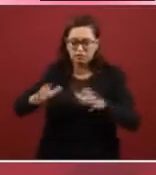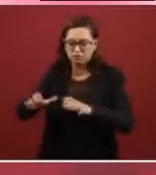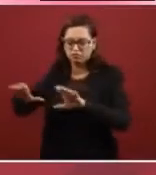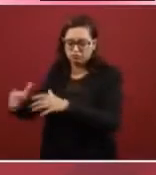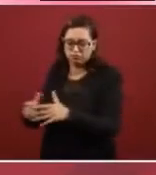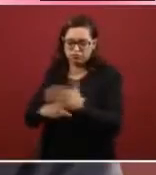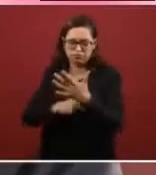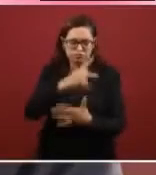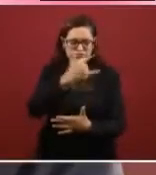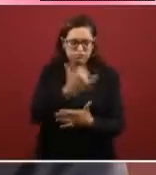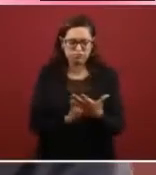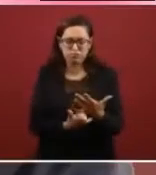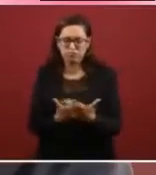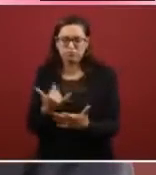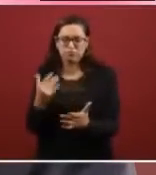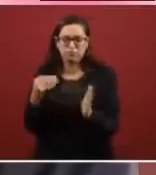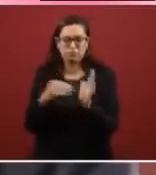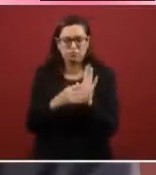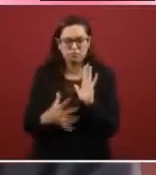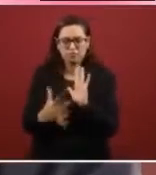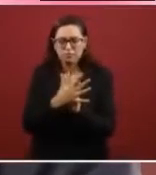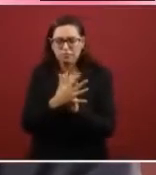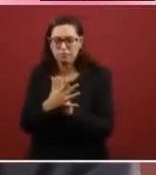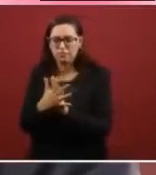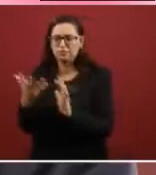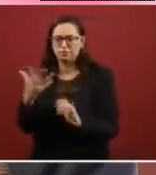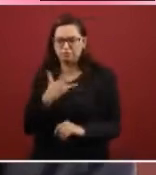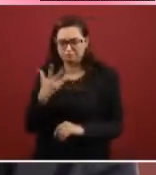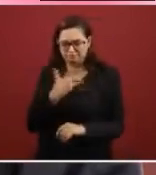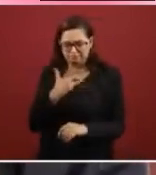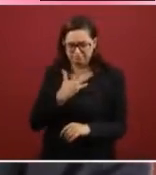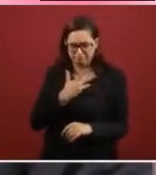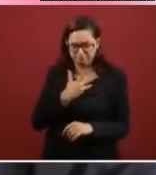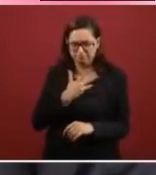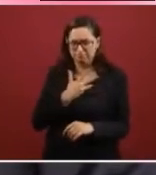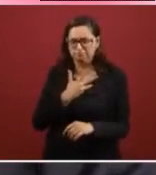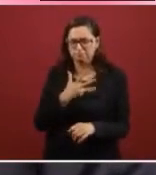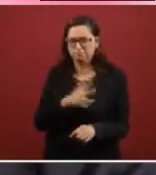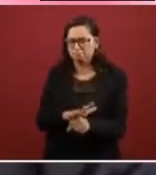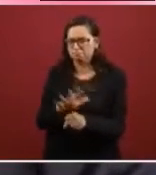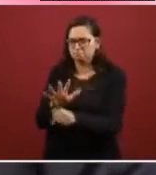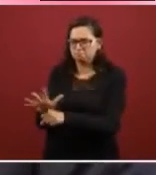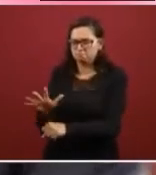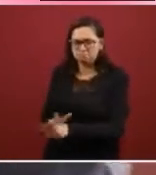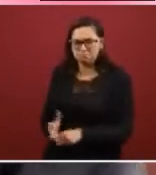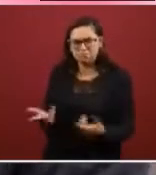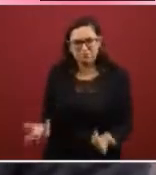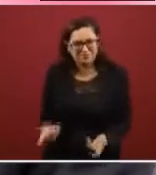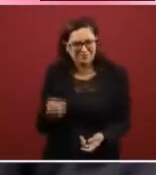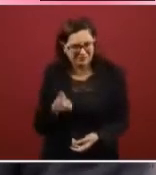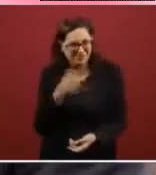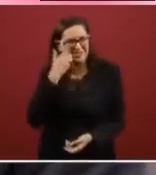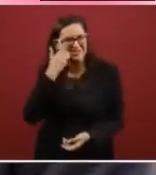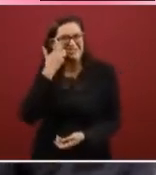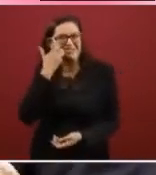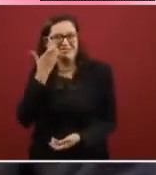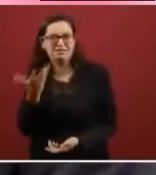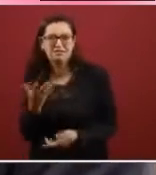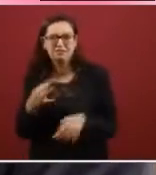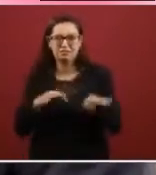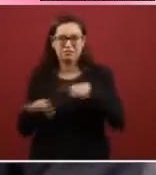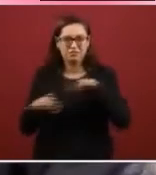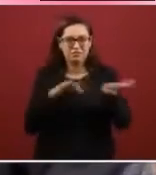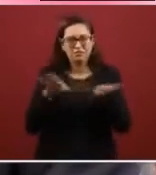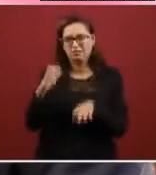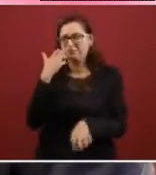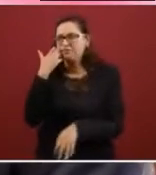the project. La mayoría. The majority of them. ¿Cómo no van a querer? Why wouldn't they want it? Si es trabajo, if si es it's empleo, work, si es